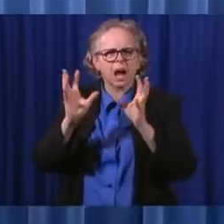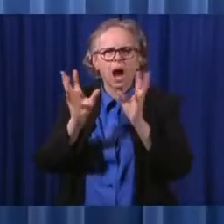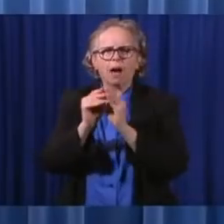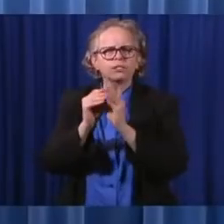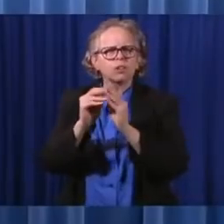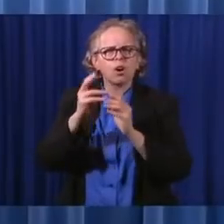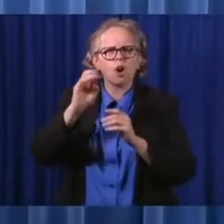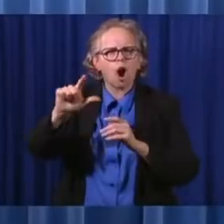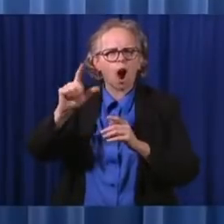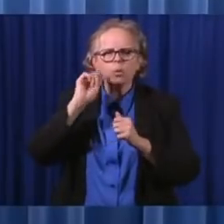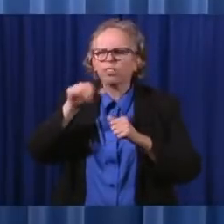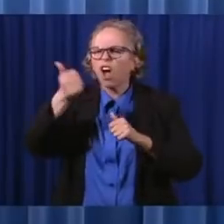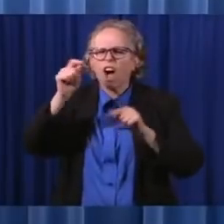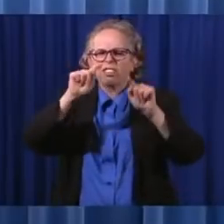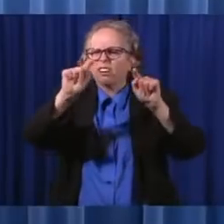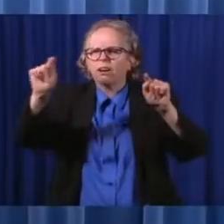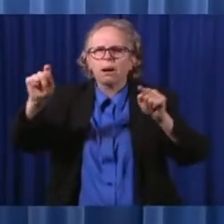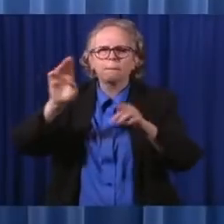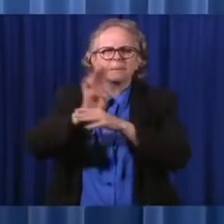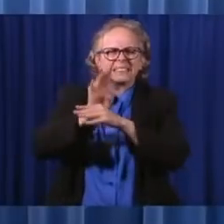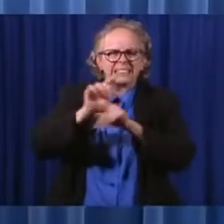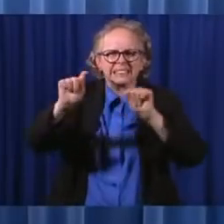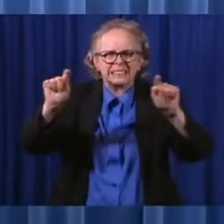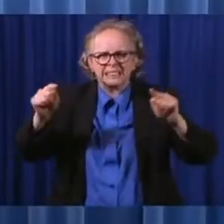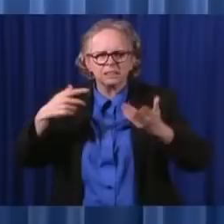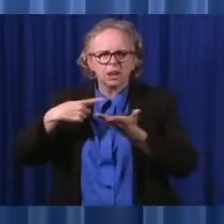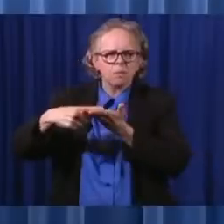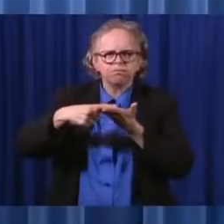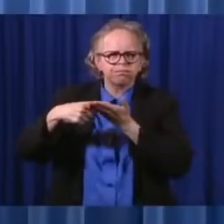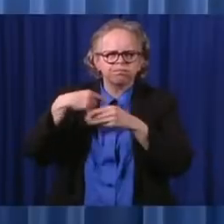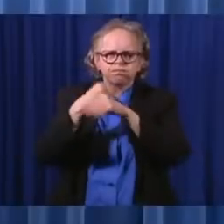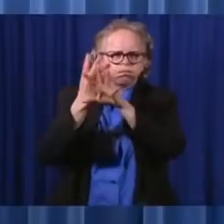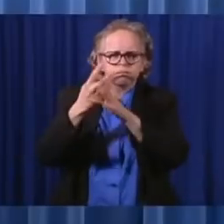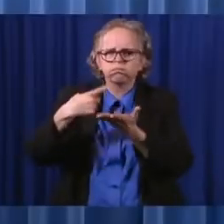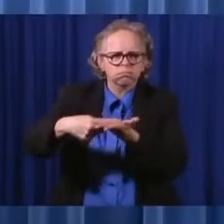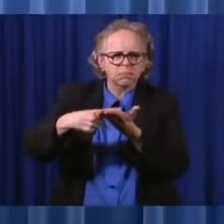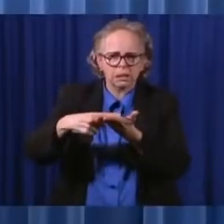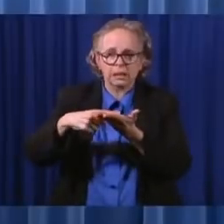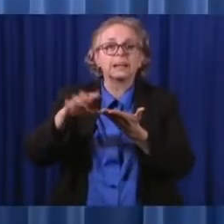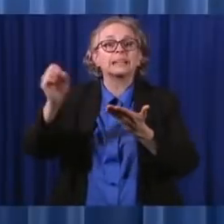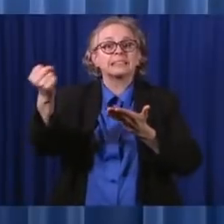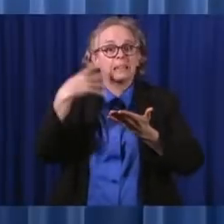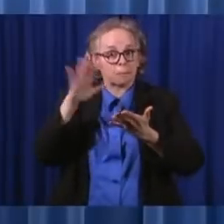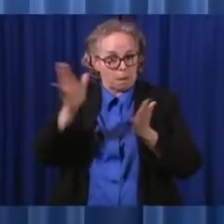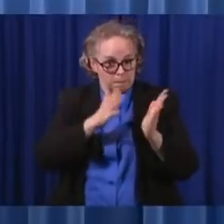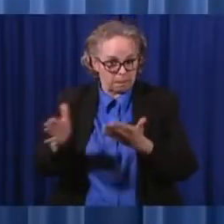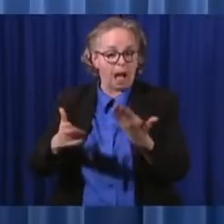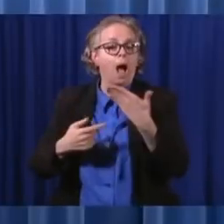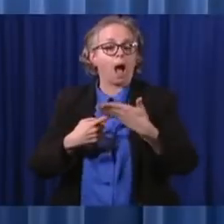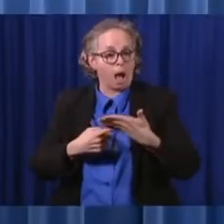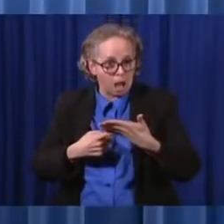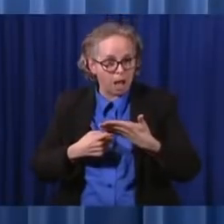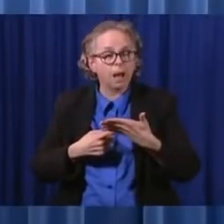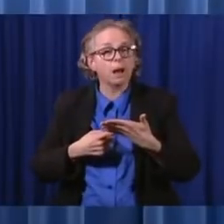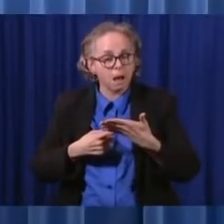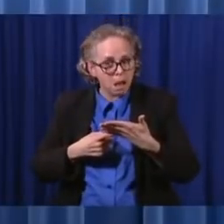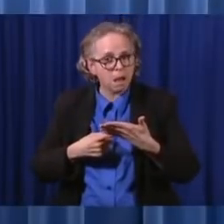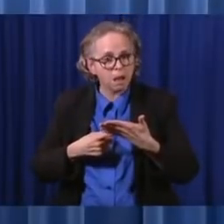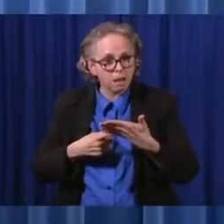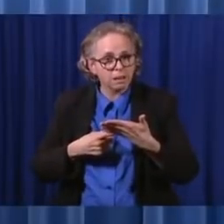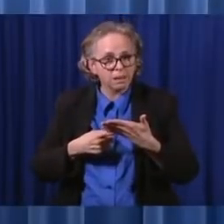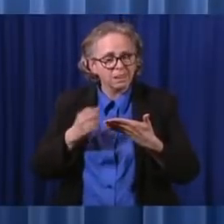about. And they had submitted to us detailed plans. And we had a conference